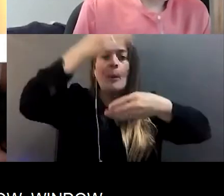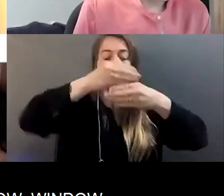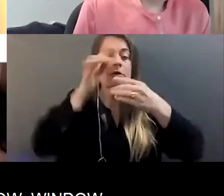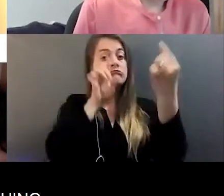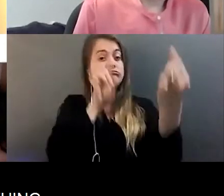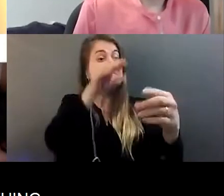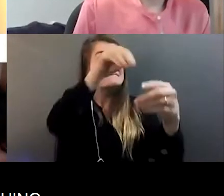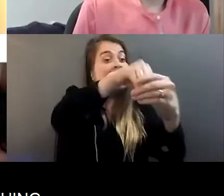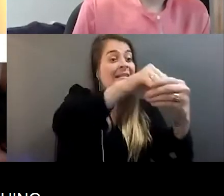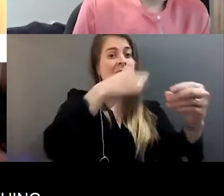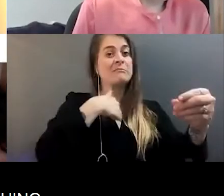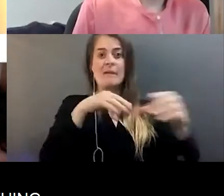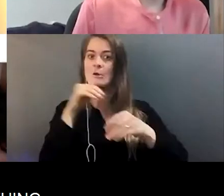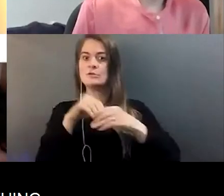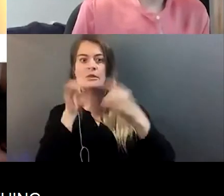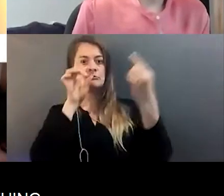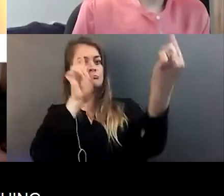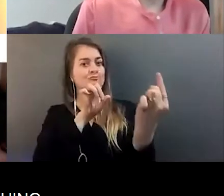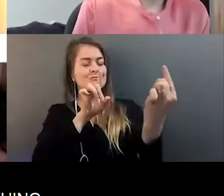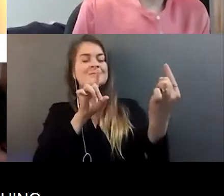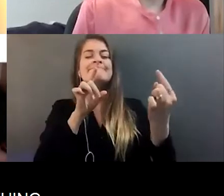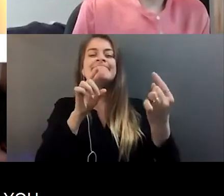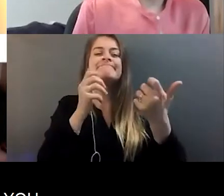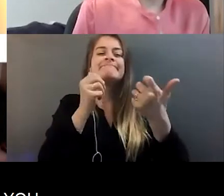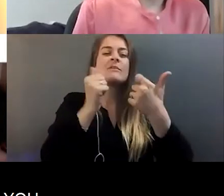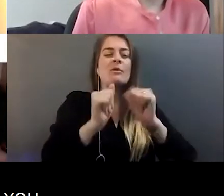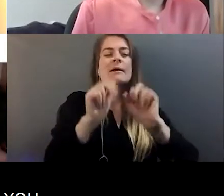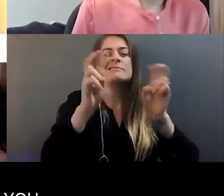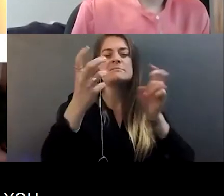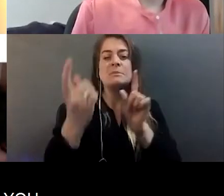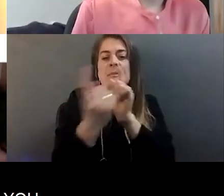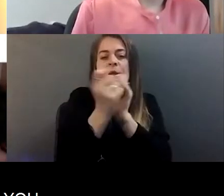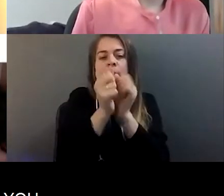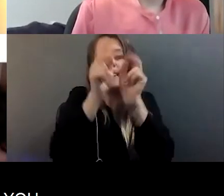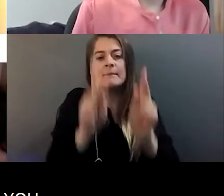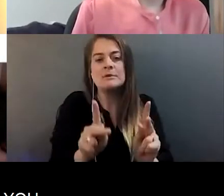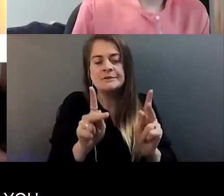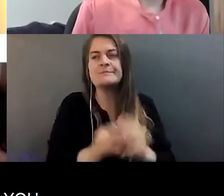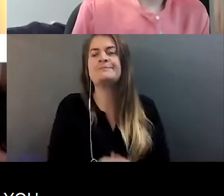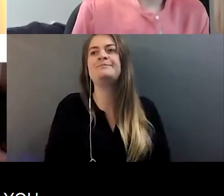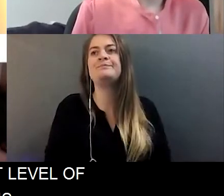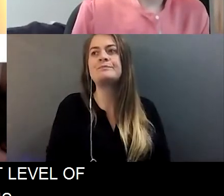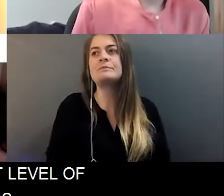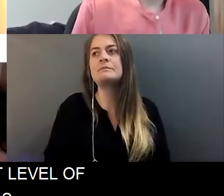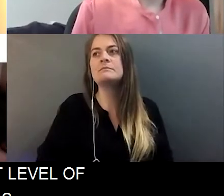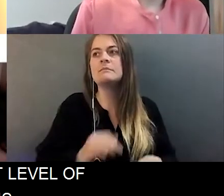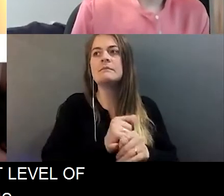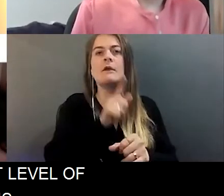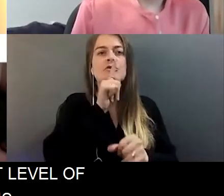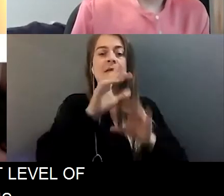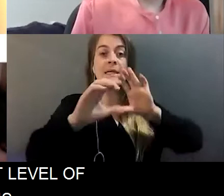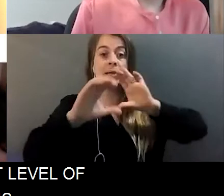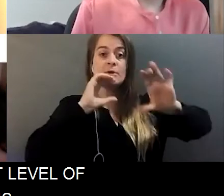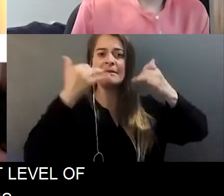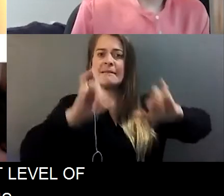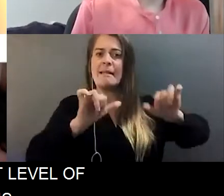outside visits, anything that you can, you can help towards keeping that level of communication,